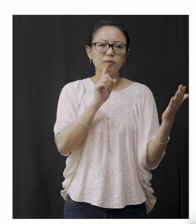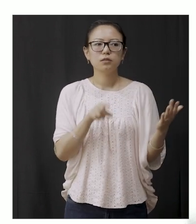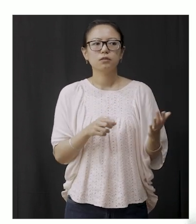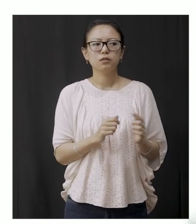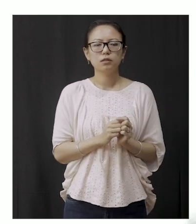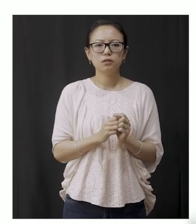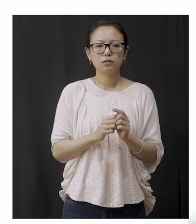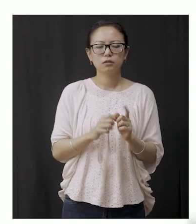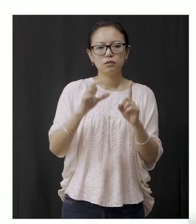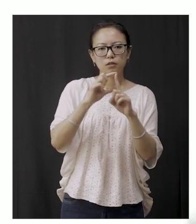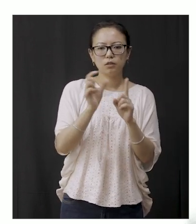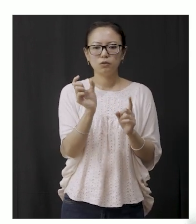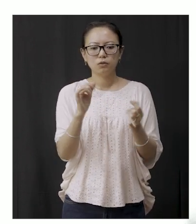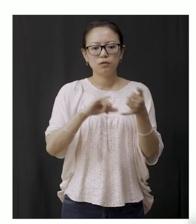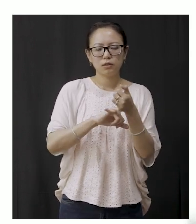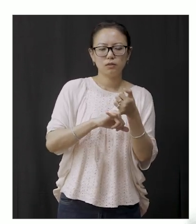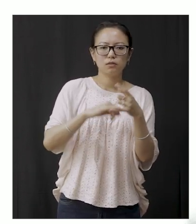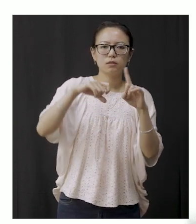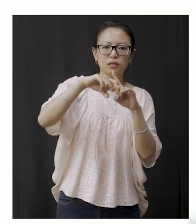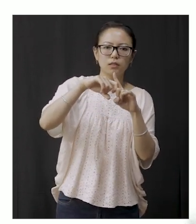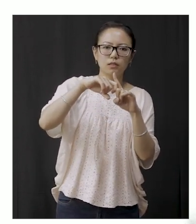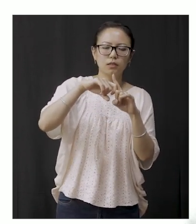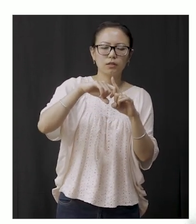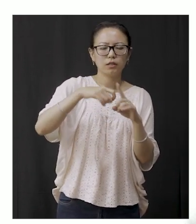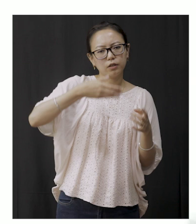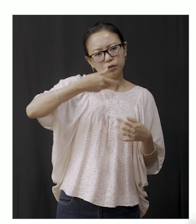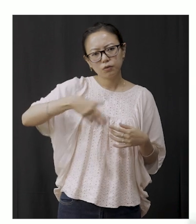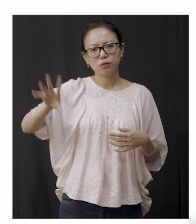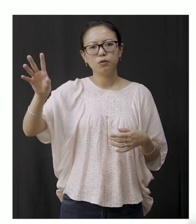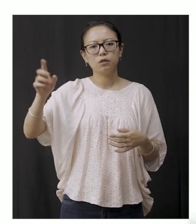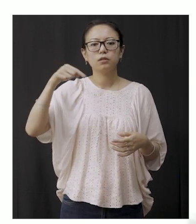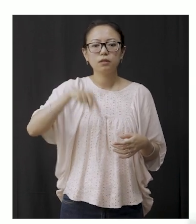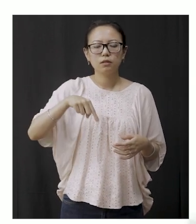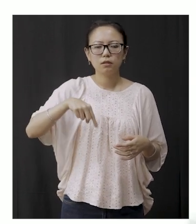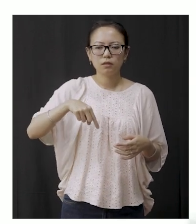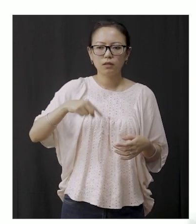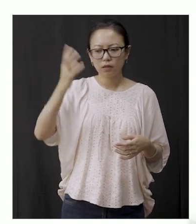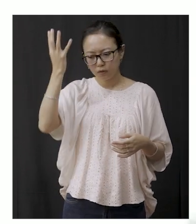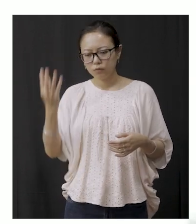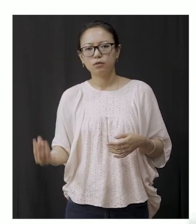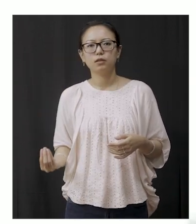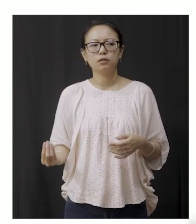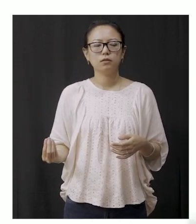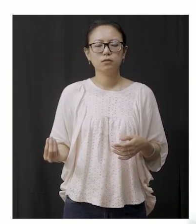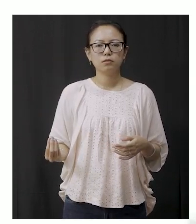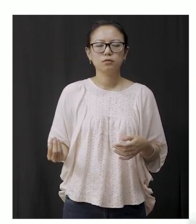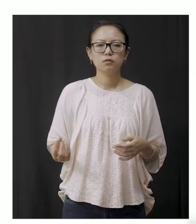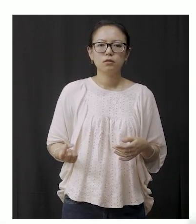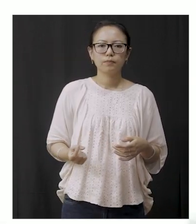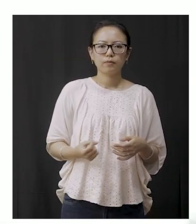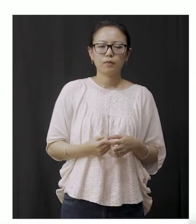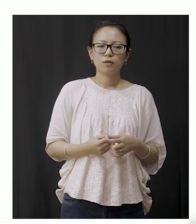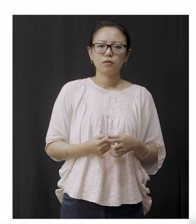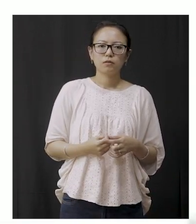already. The moon is already shining. When do we see the moon? We see the moon at night, right? So